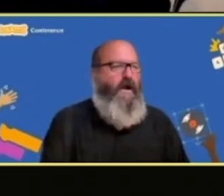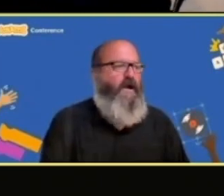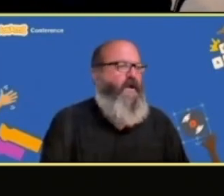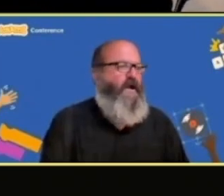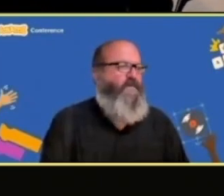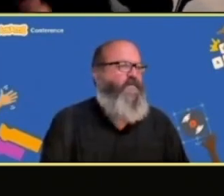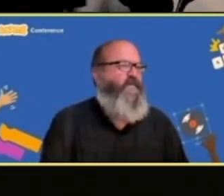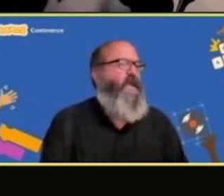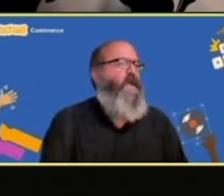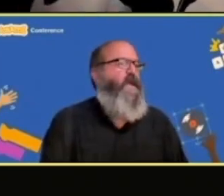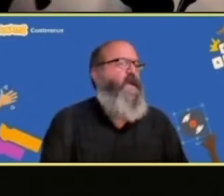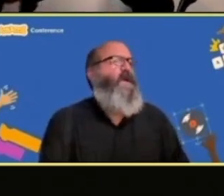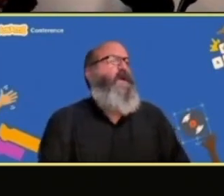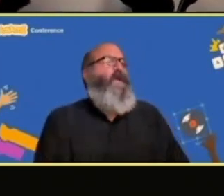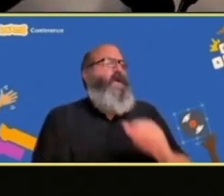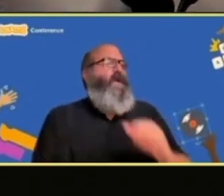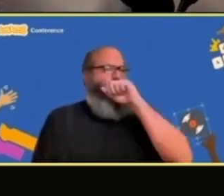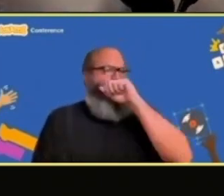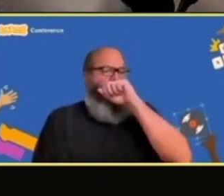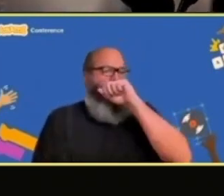all right, great.